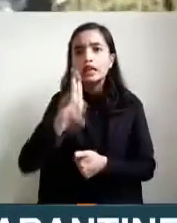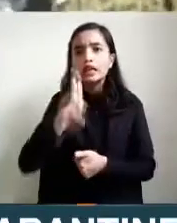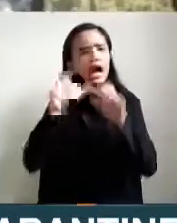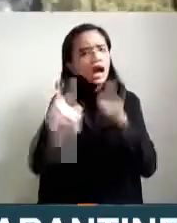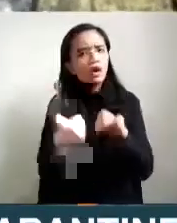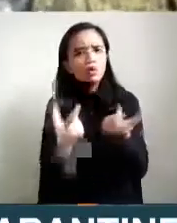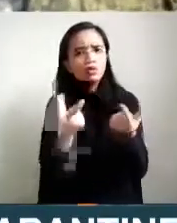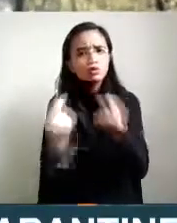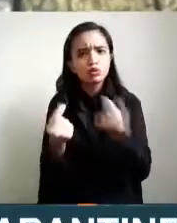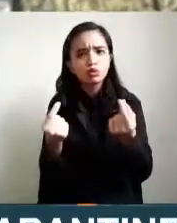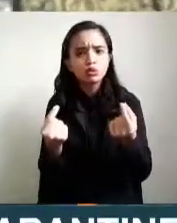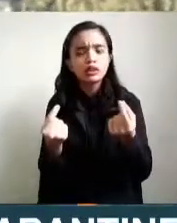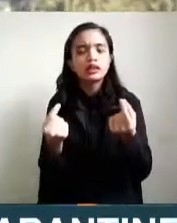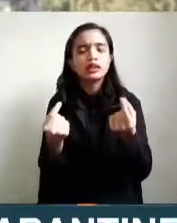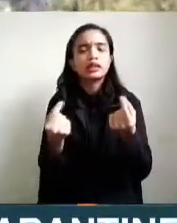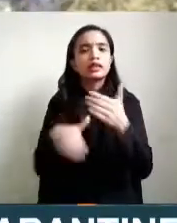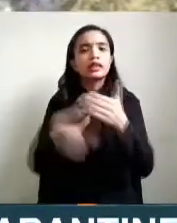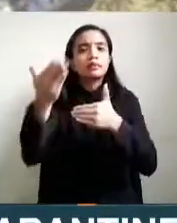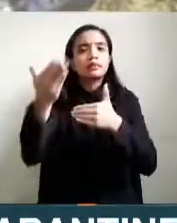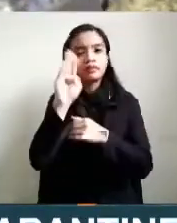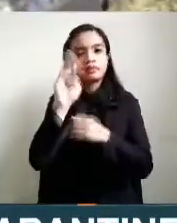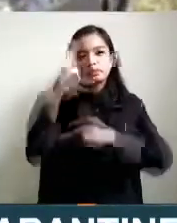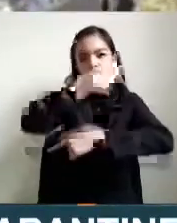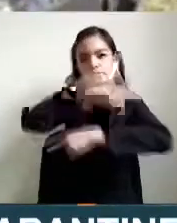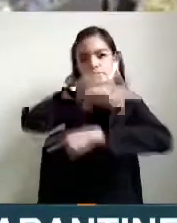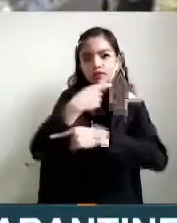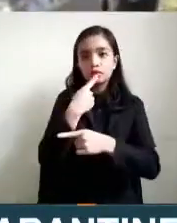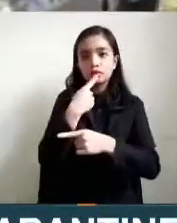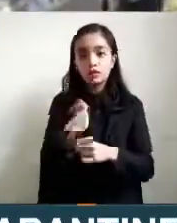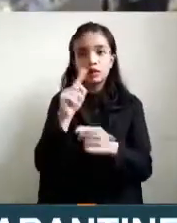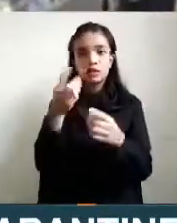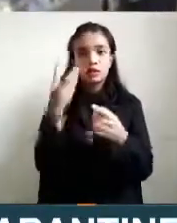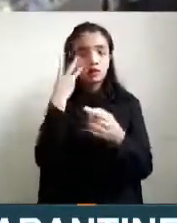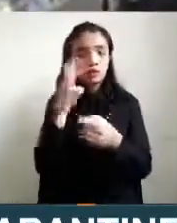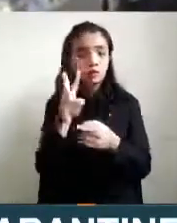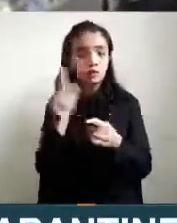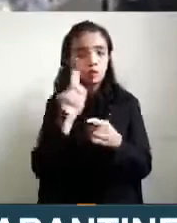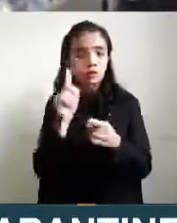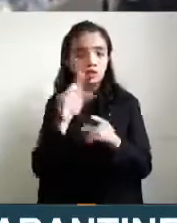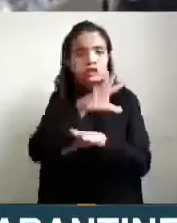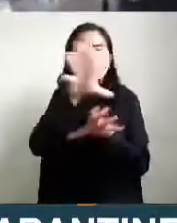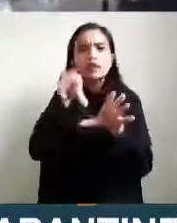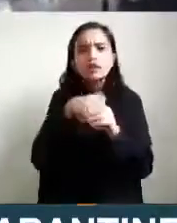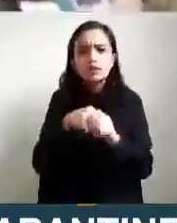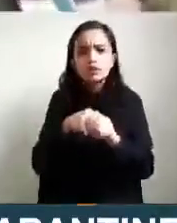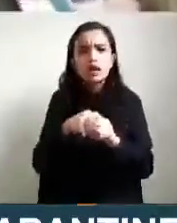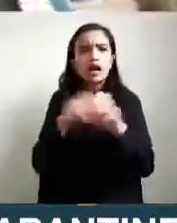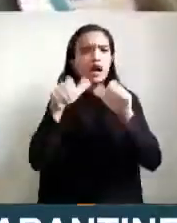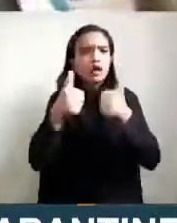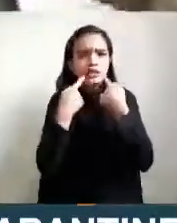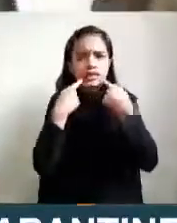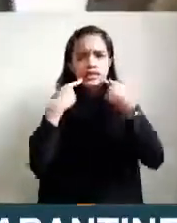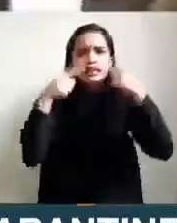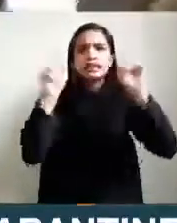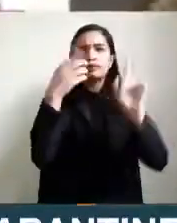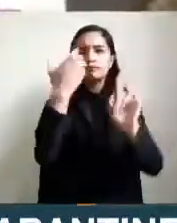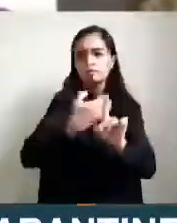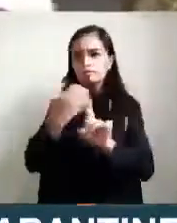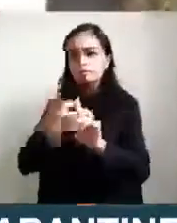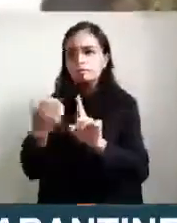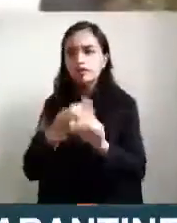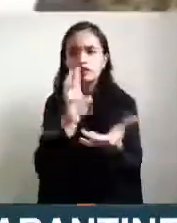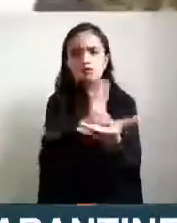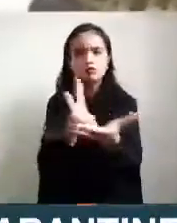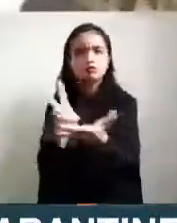next 14 days. Among the factors authorities will watch out for include the success of each area's mass testing efforts